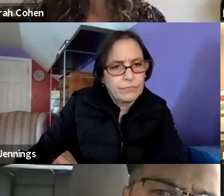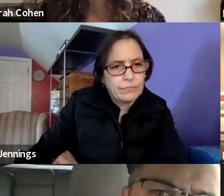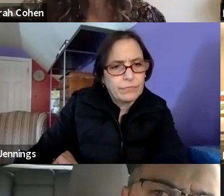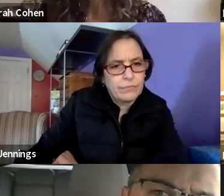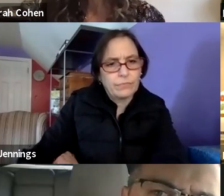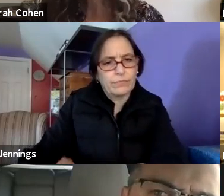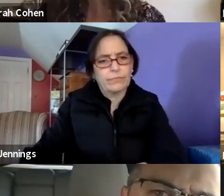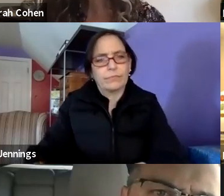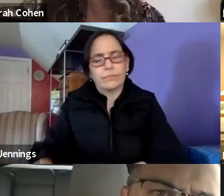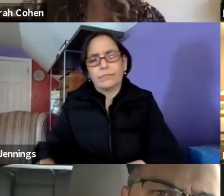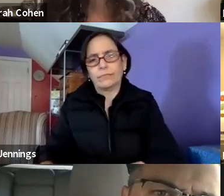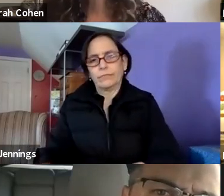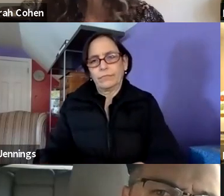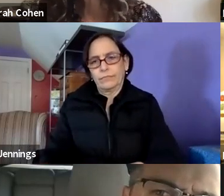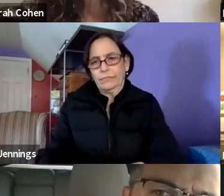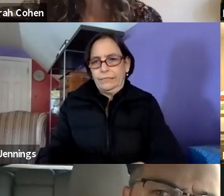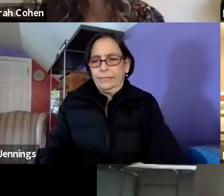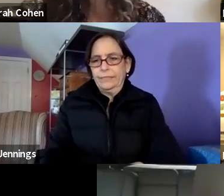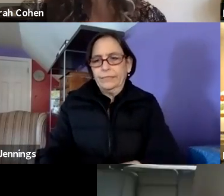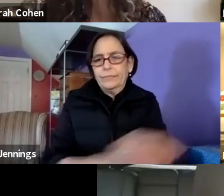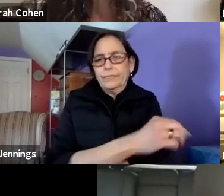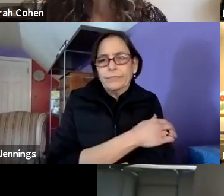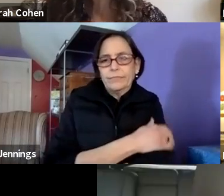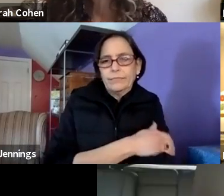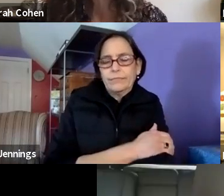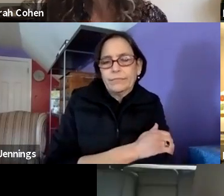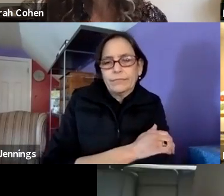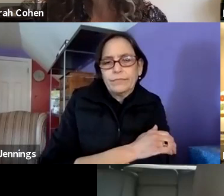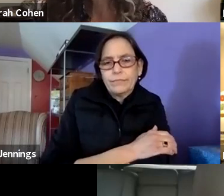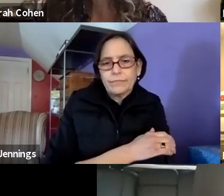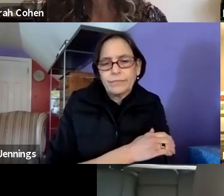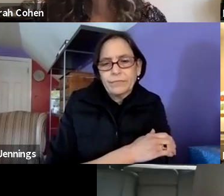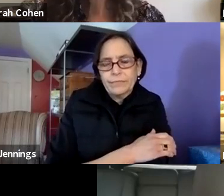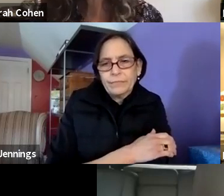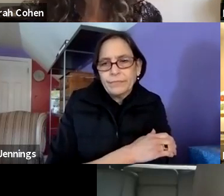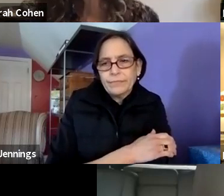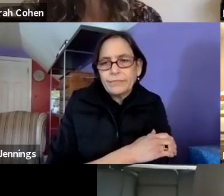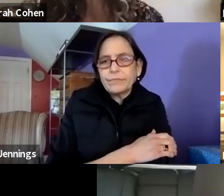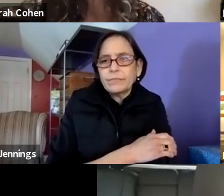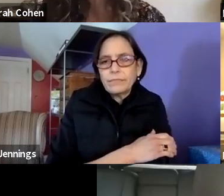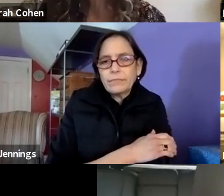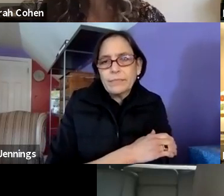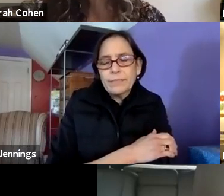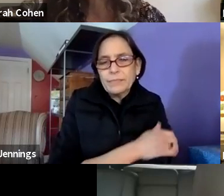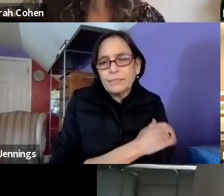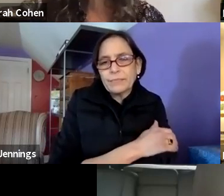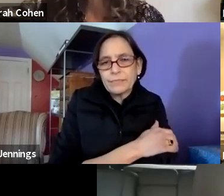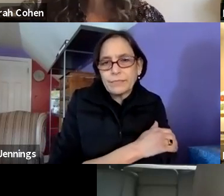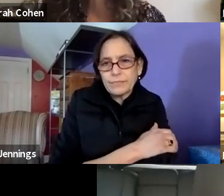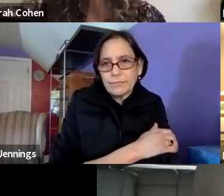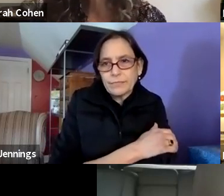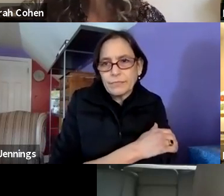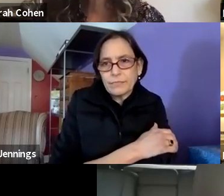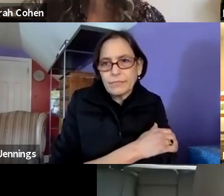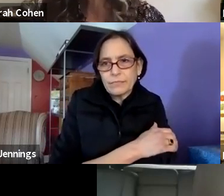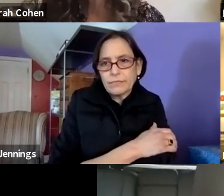going to work. And how are you going to feel if you get your grandmother sick? She's living with you now. So you should be thinking about her and your newborn. I mean, I'm going stir